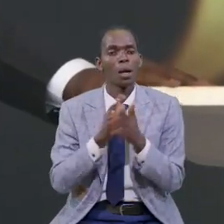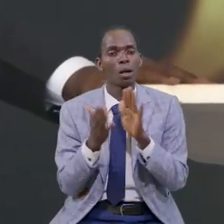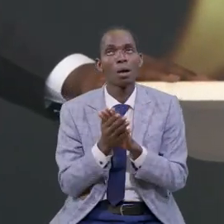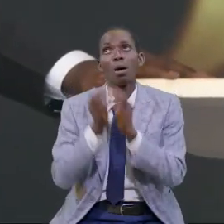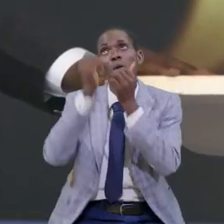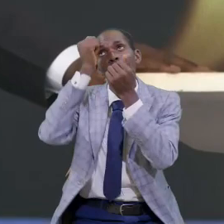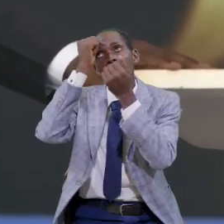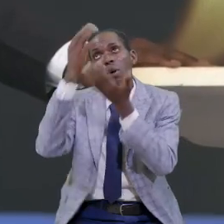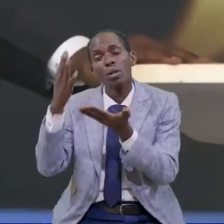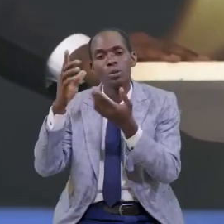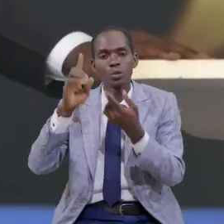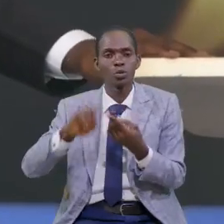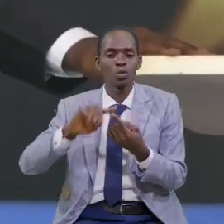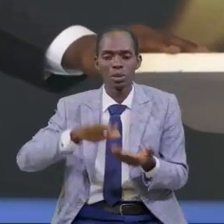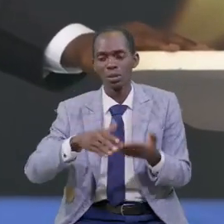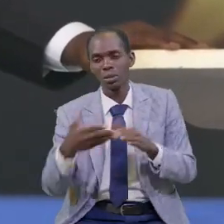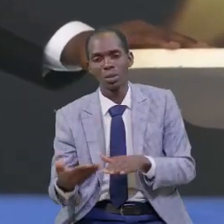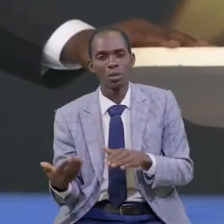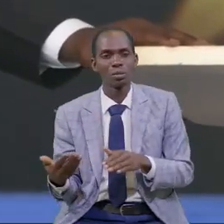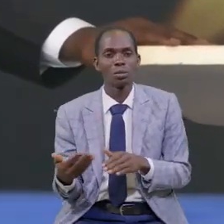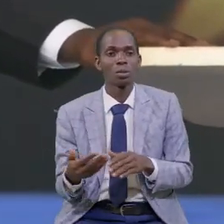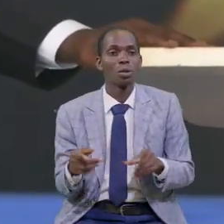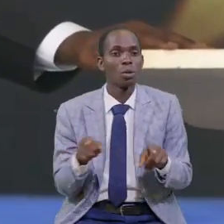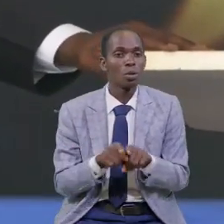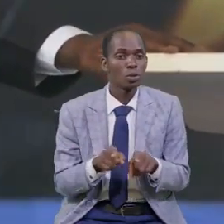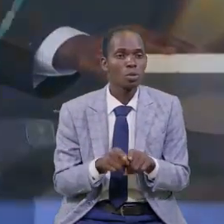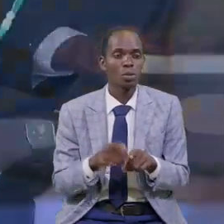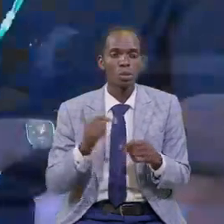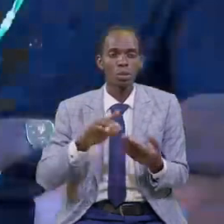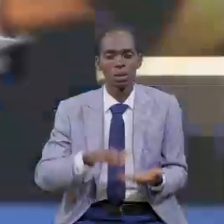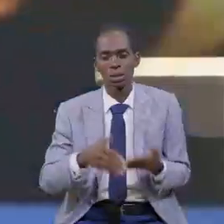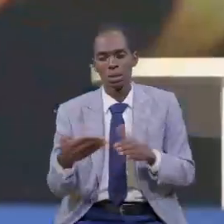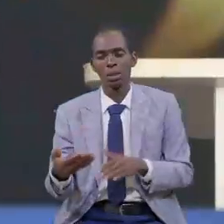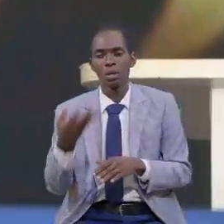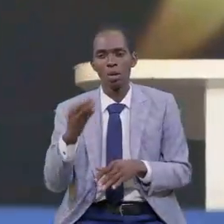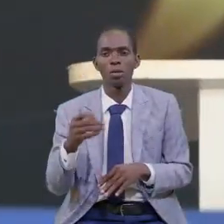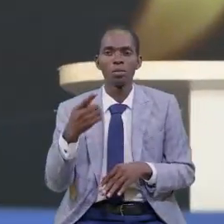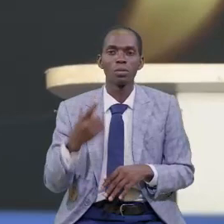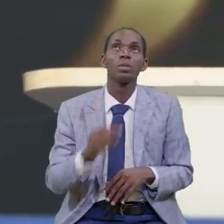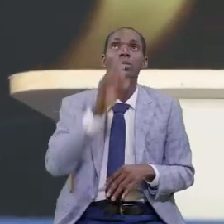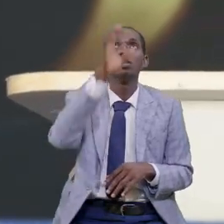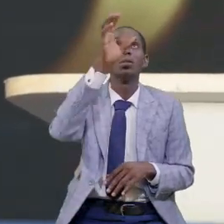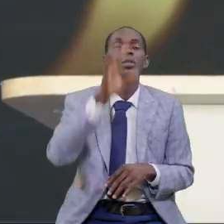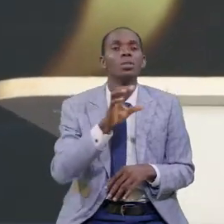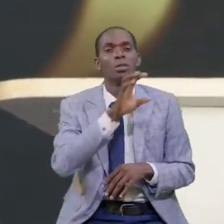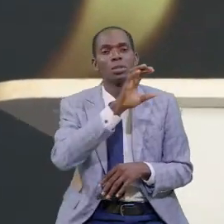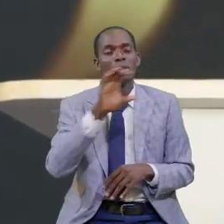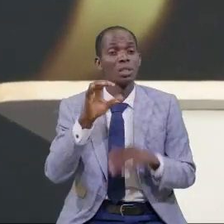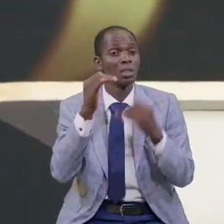death, even the death of the cross. And now that's the reason